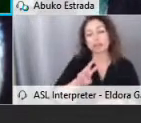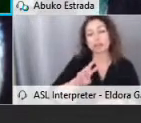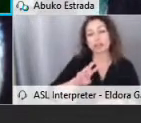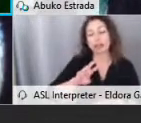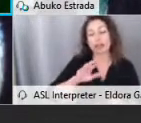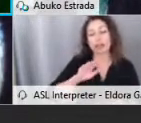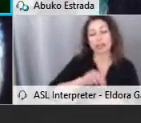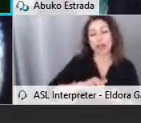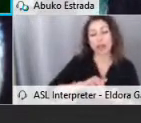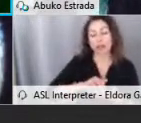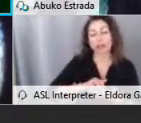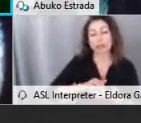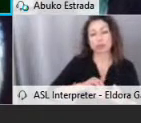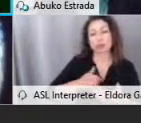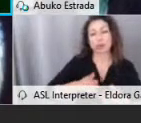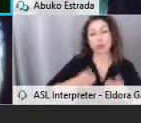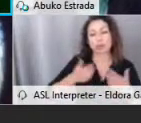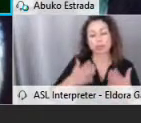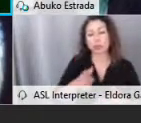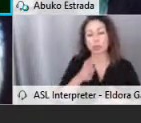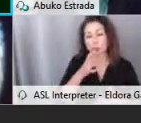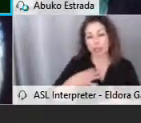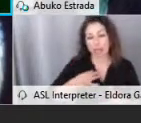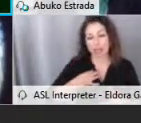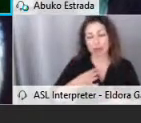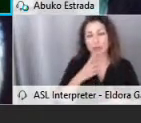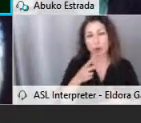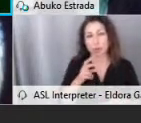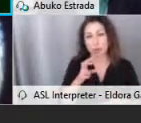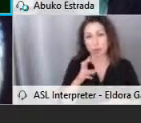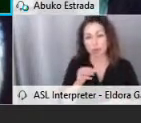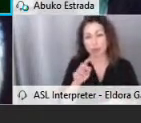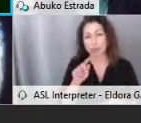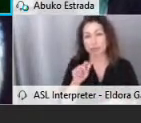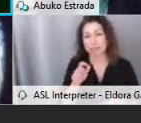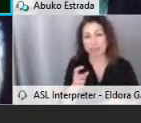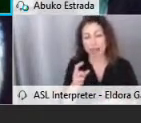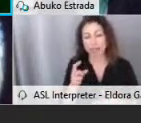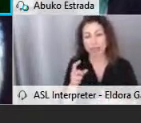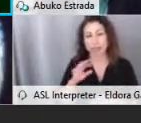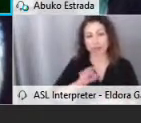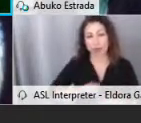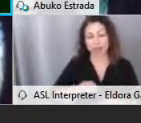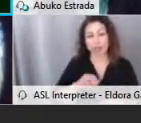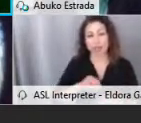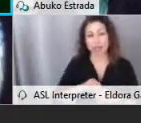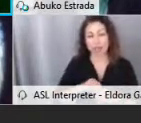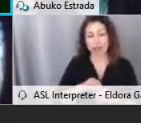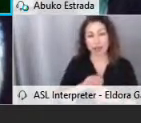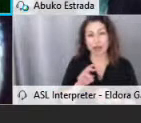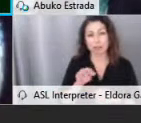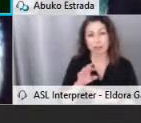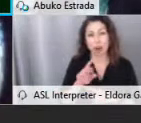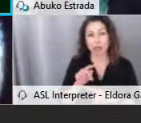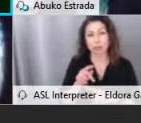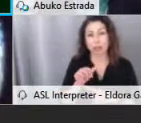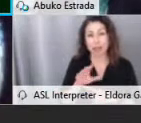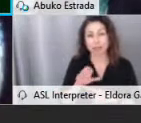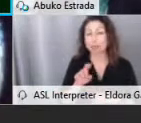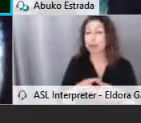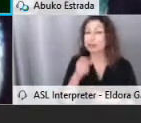56,000 New Mexican residents who are eligible for premium tax credits in the marketplace but are not enrolled.